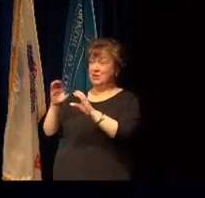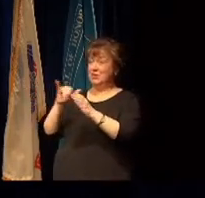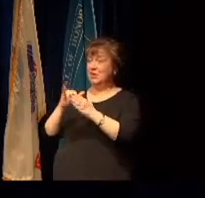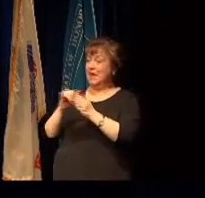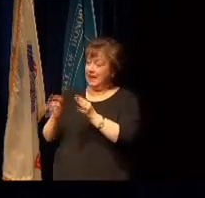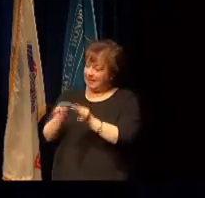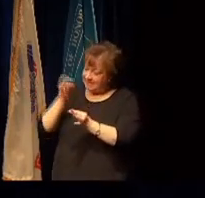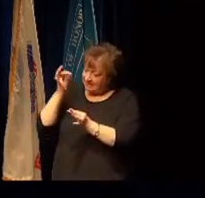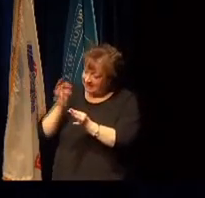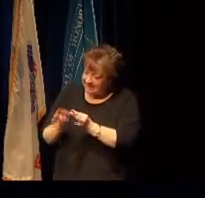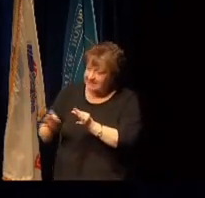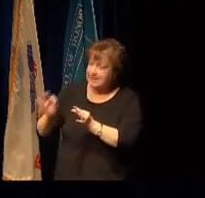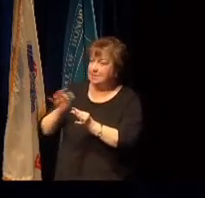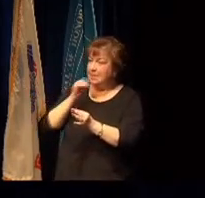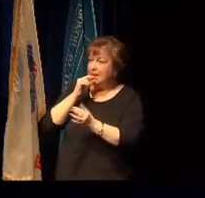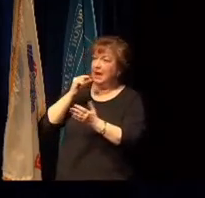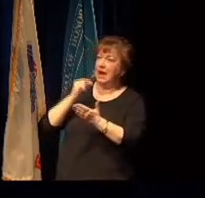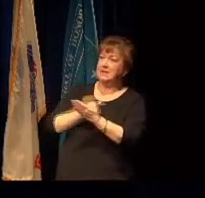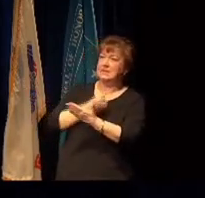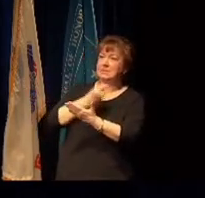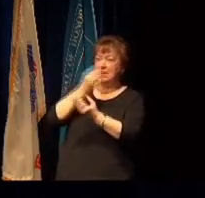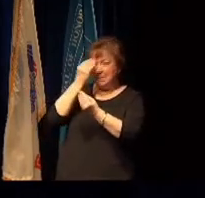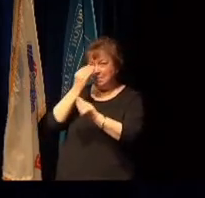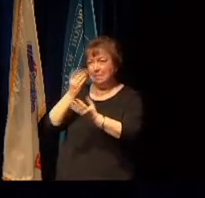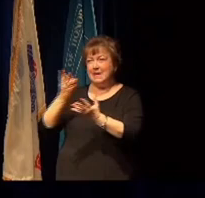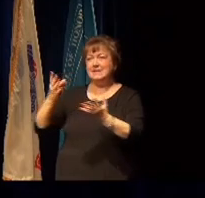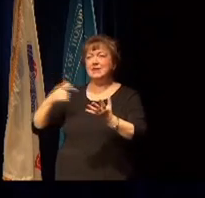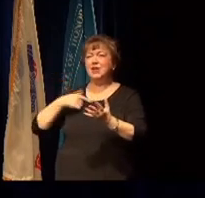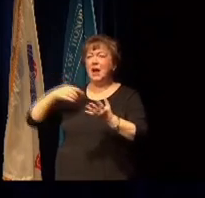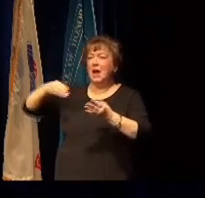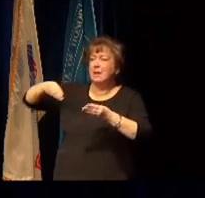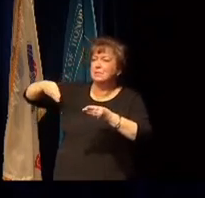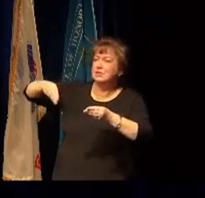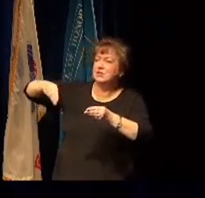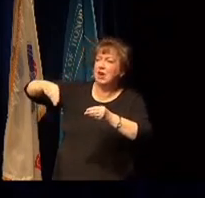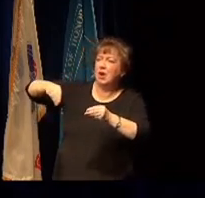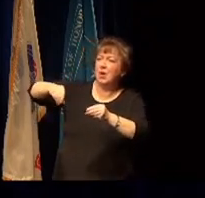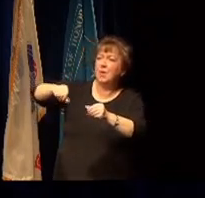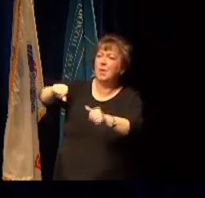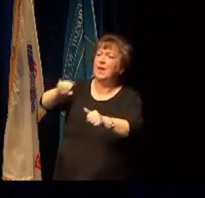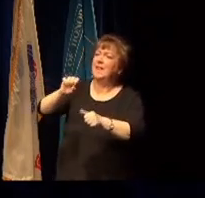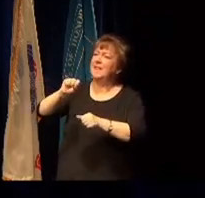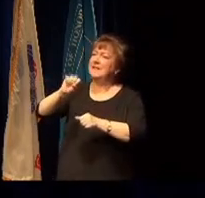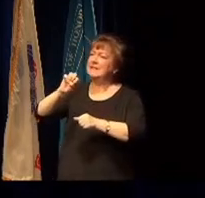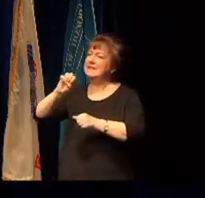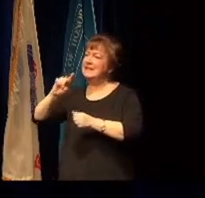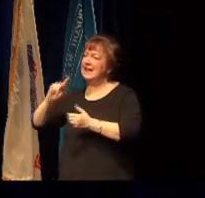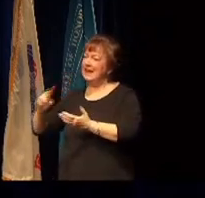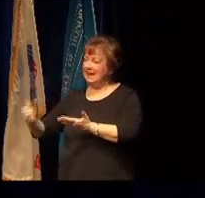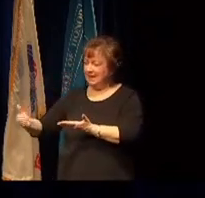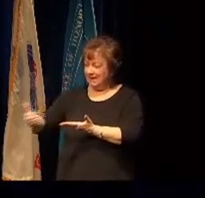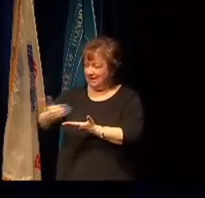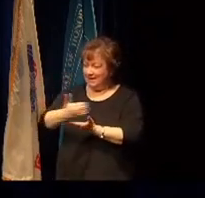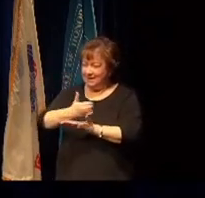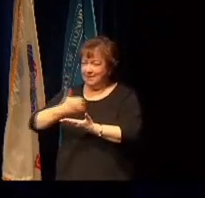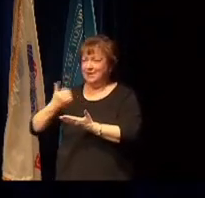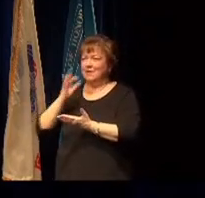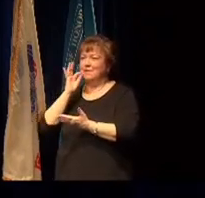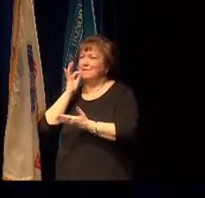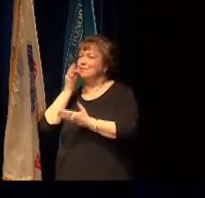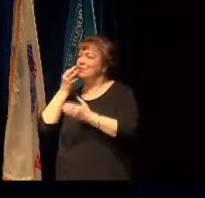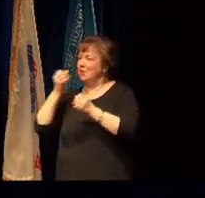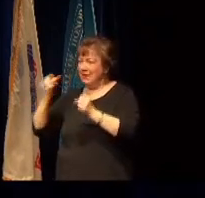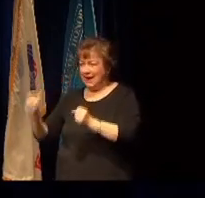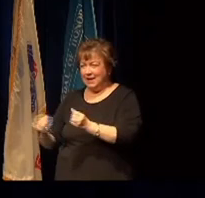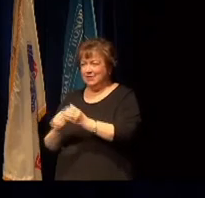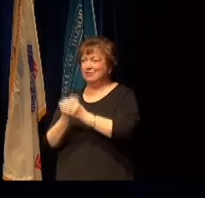of the Word of God that I'm sowing today, hopefully in your soul, that will bring forth fruit in you. God's